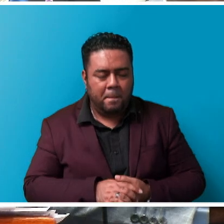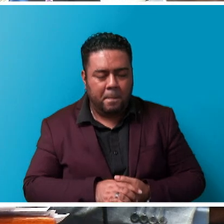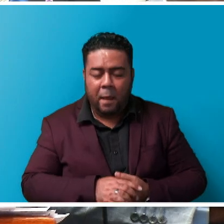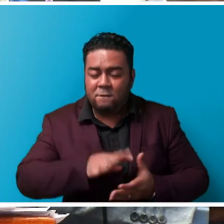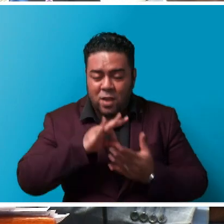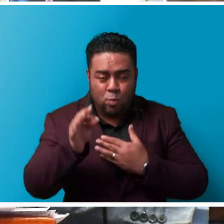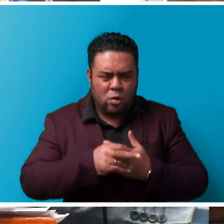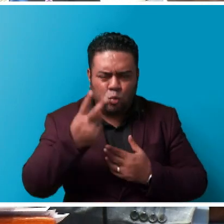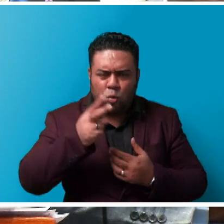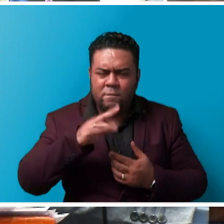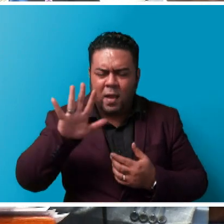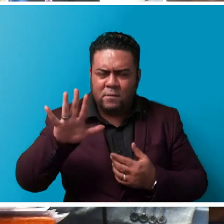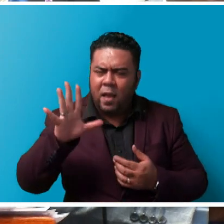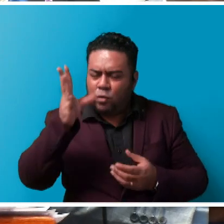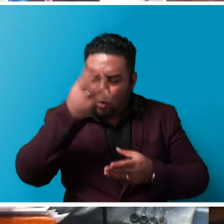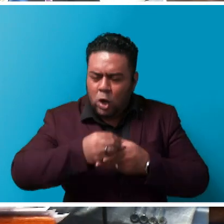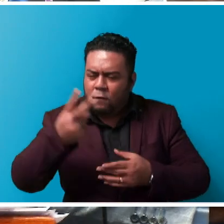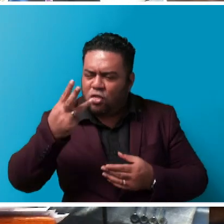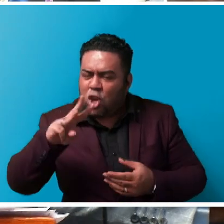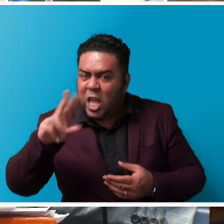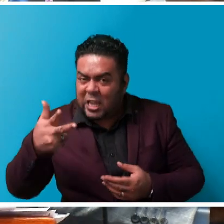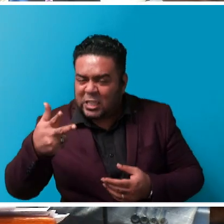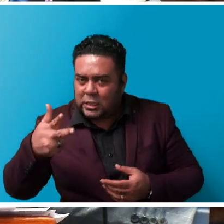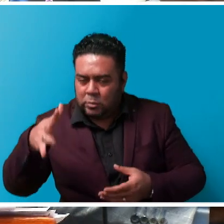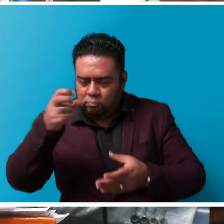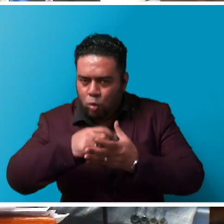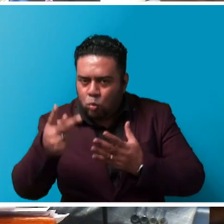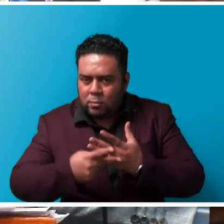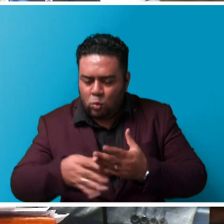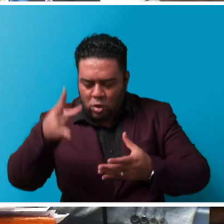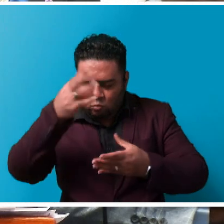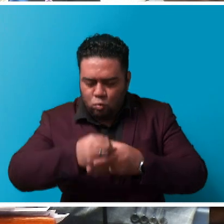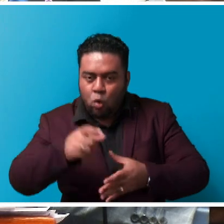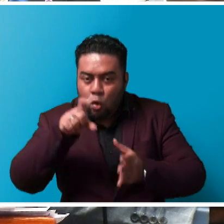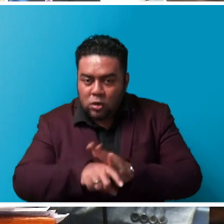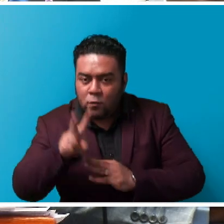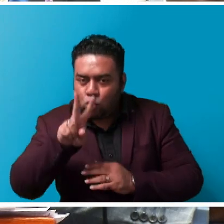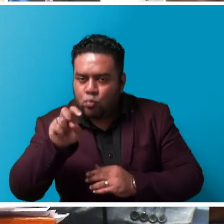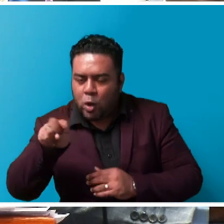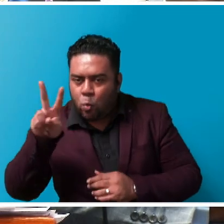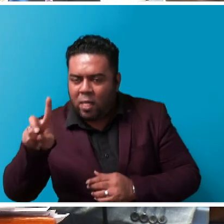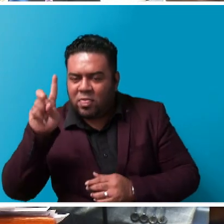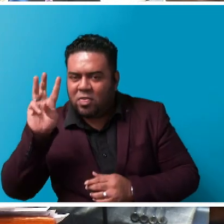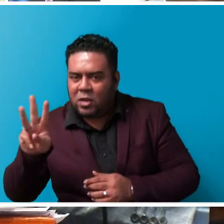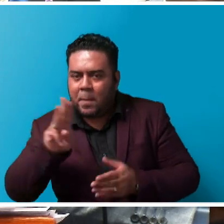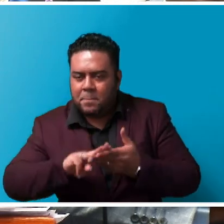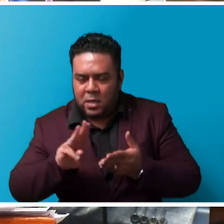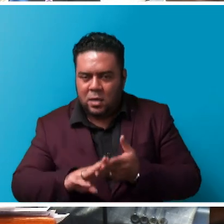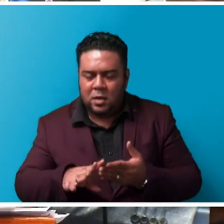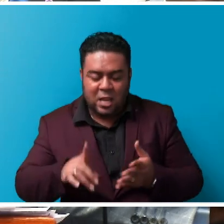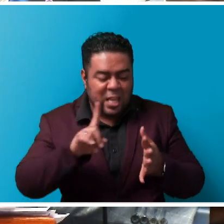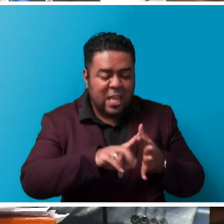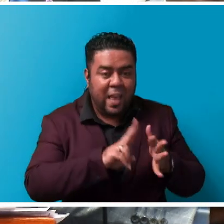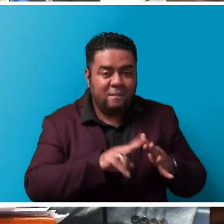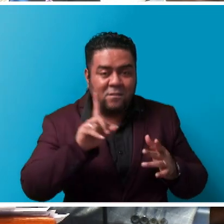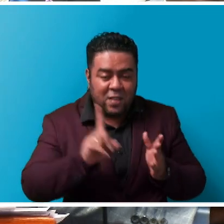February 2025, a total of 38 schemes have been commissioned with a total cost of 2.13 million. EFL has a program in